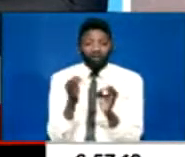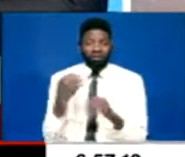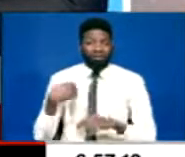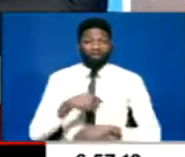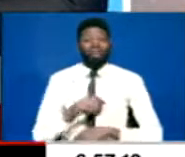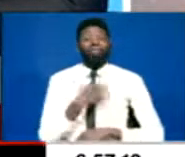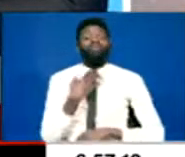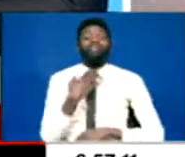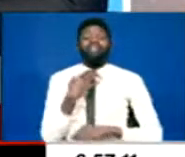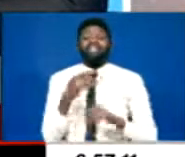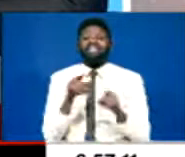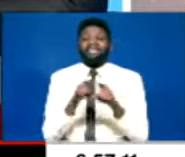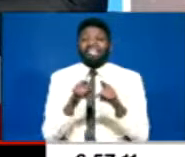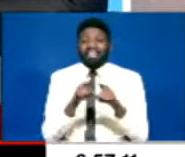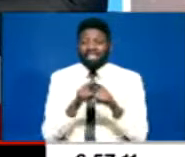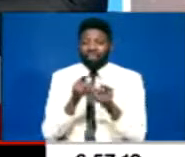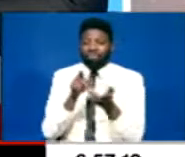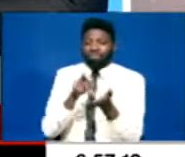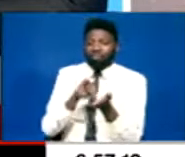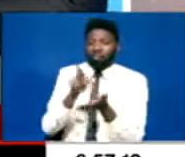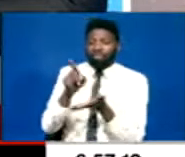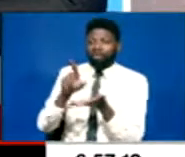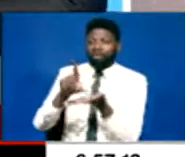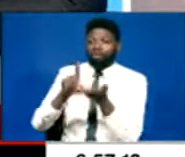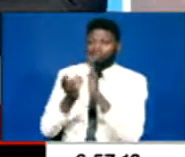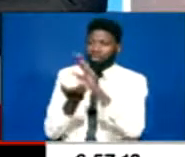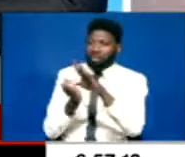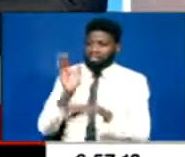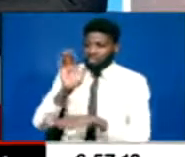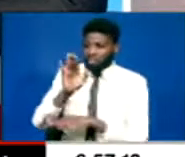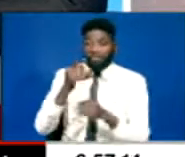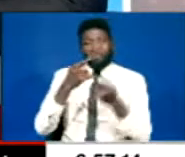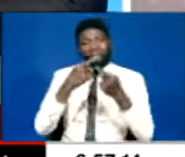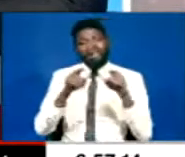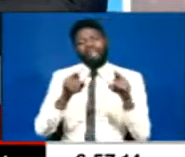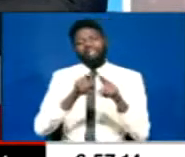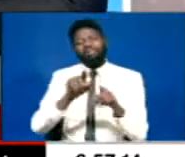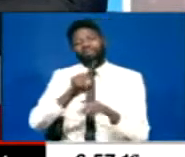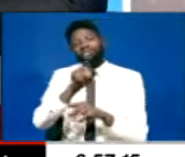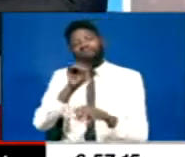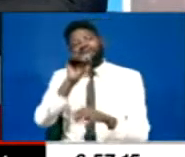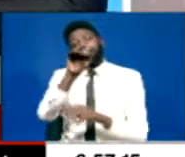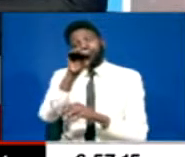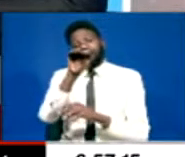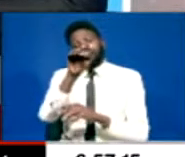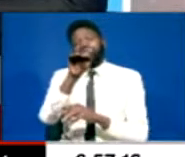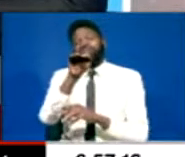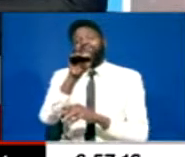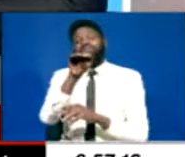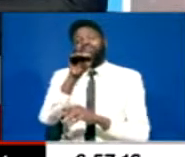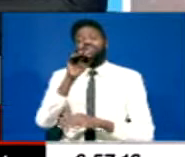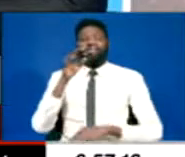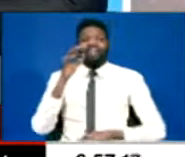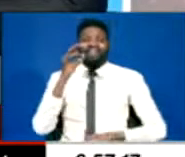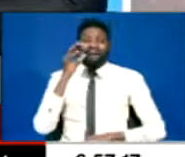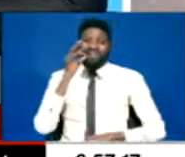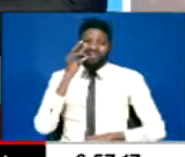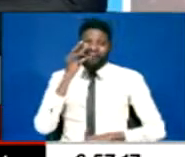resettled? But then the question, let me ask you as well. How many acres of cannabis will Kenya